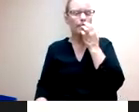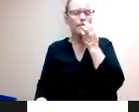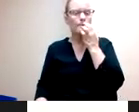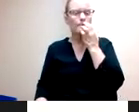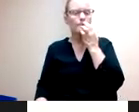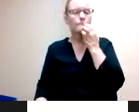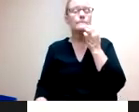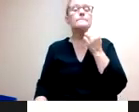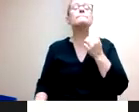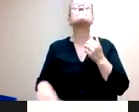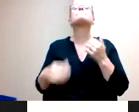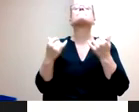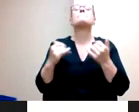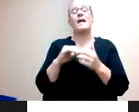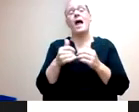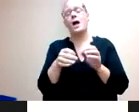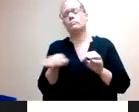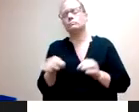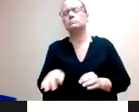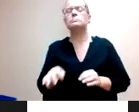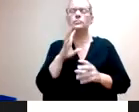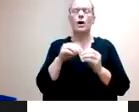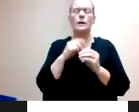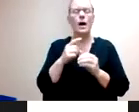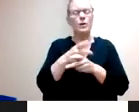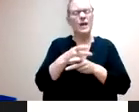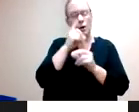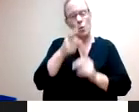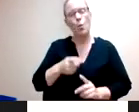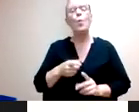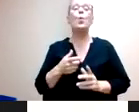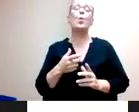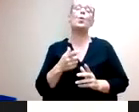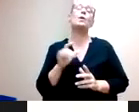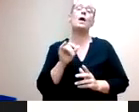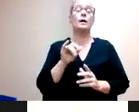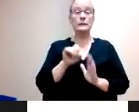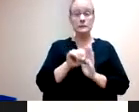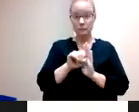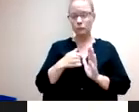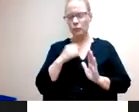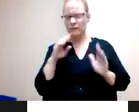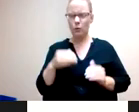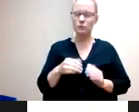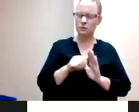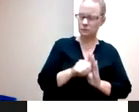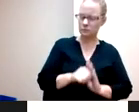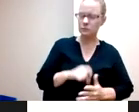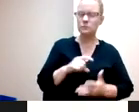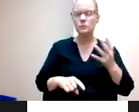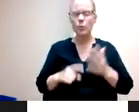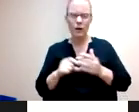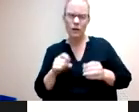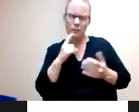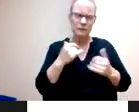Language to talk about goals of care that, you know, I'm going to focus on your symptoms. You know, what can we still fulfill? Can